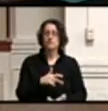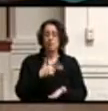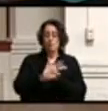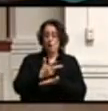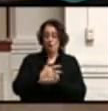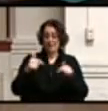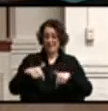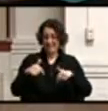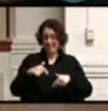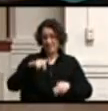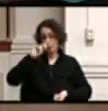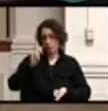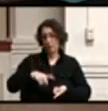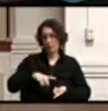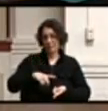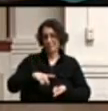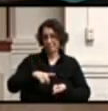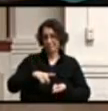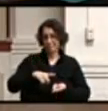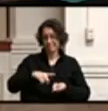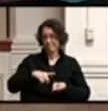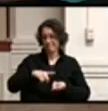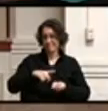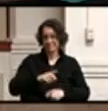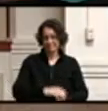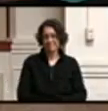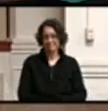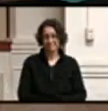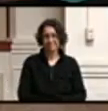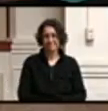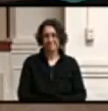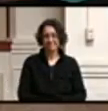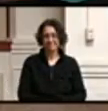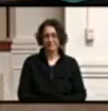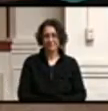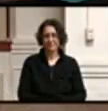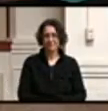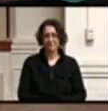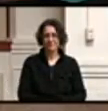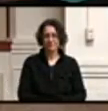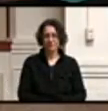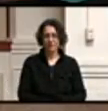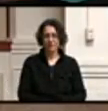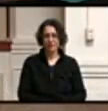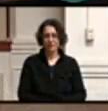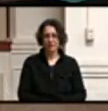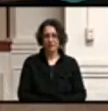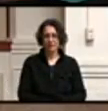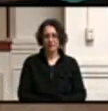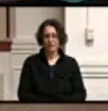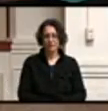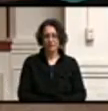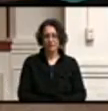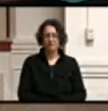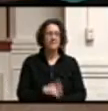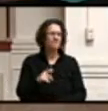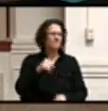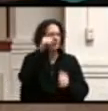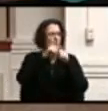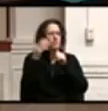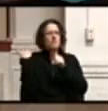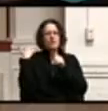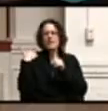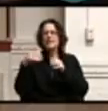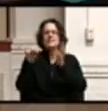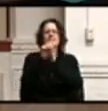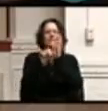this site, I recognized at some point in time when they were renovating the state facility that it